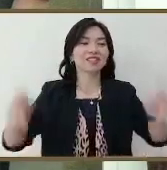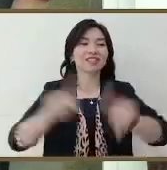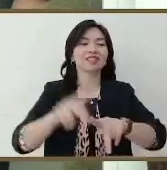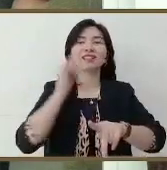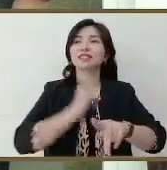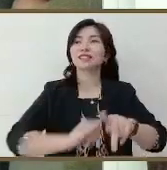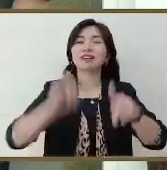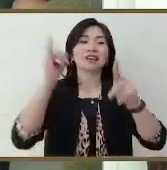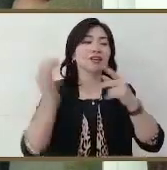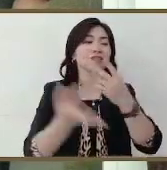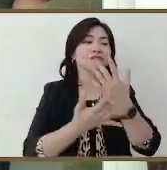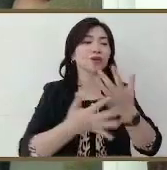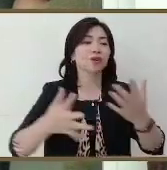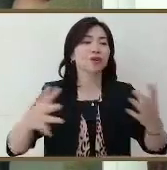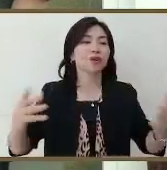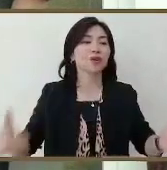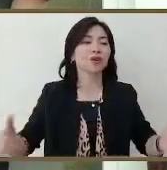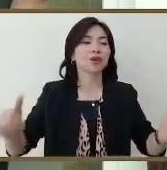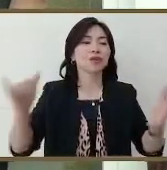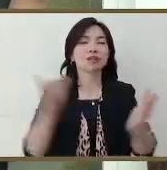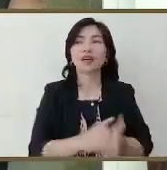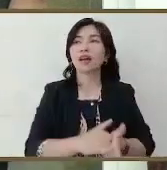precious is the flow